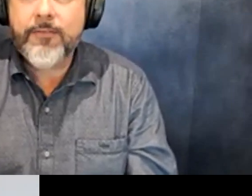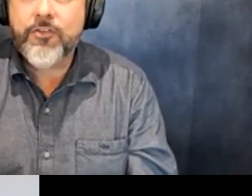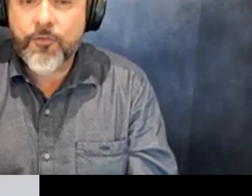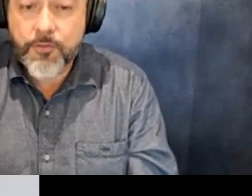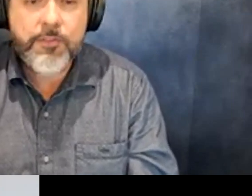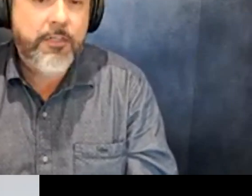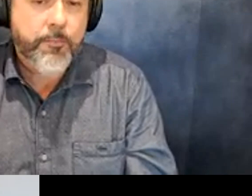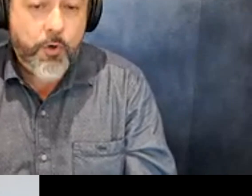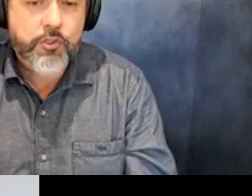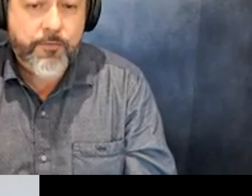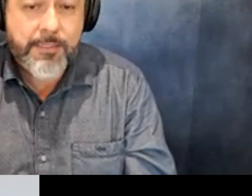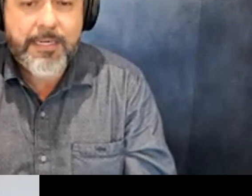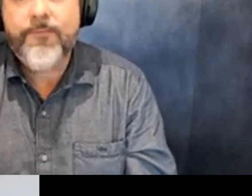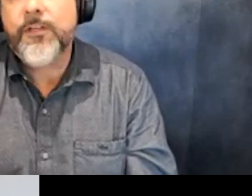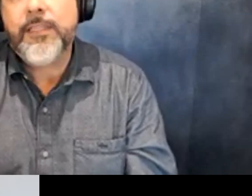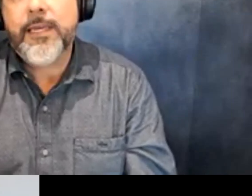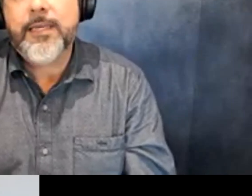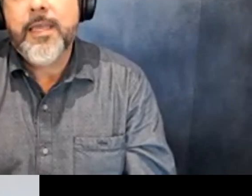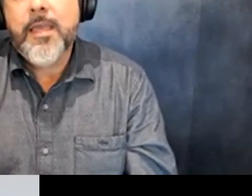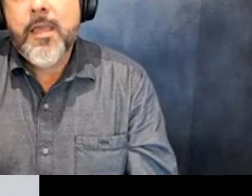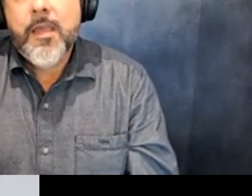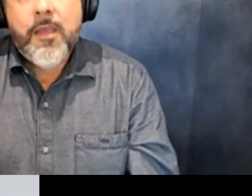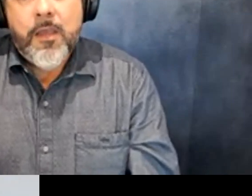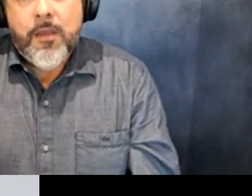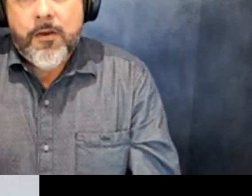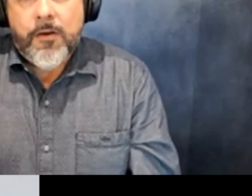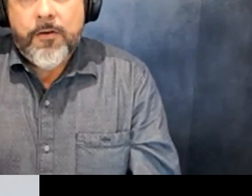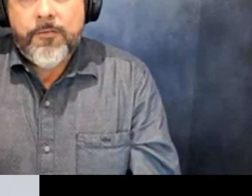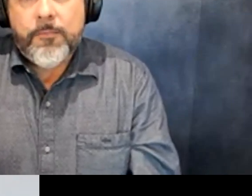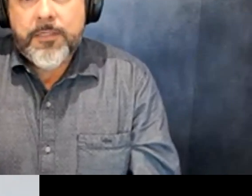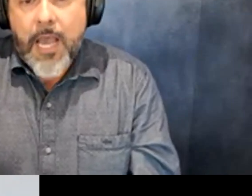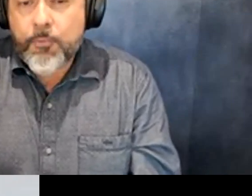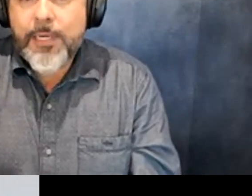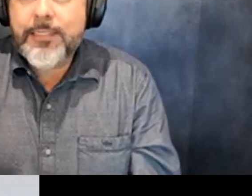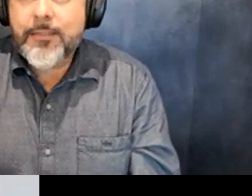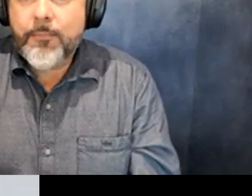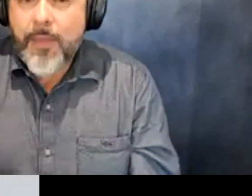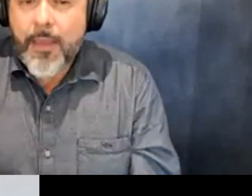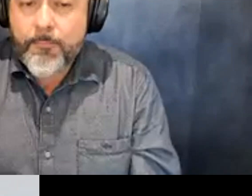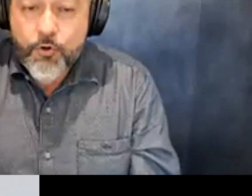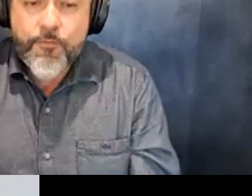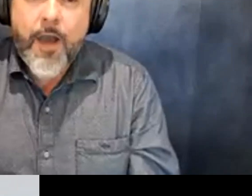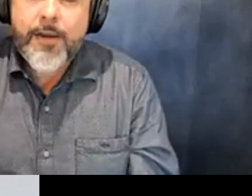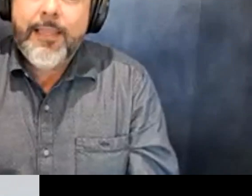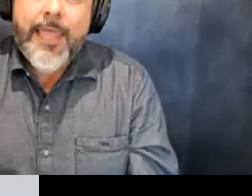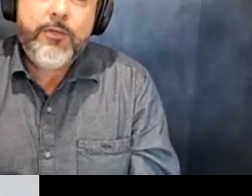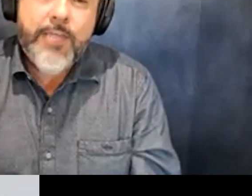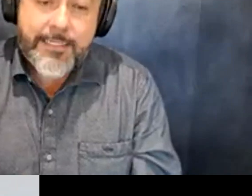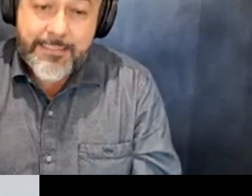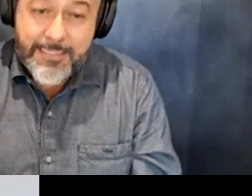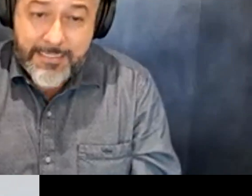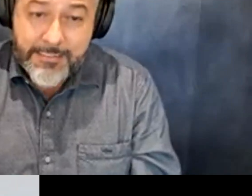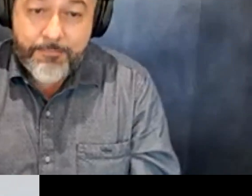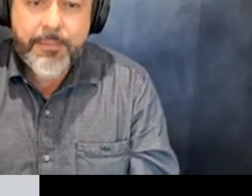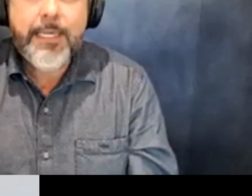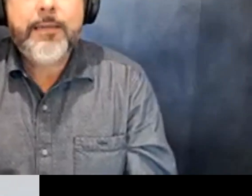that kind of service, those kind of support and services, and I feel like from the top we need to improve on language